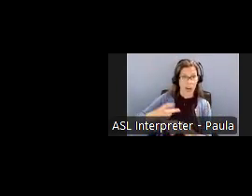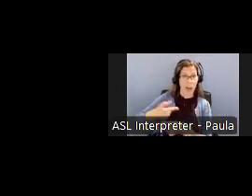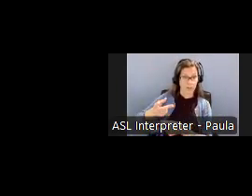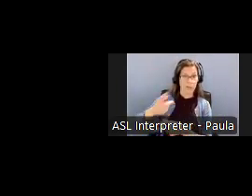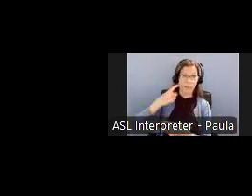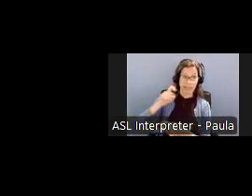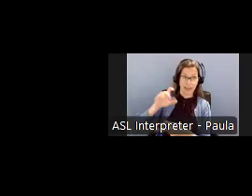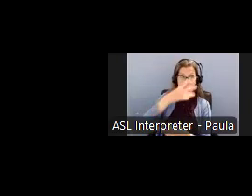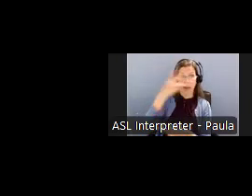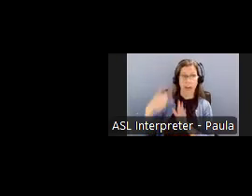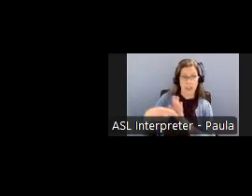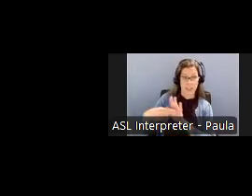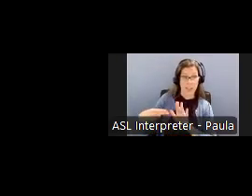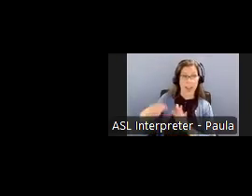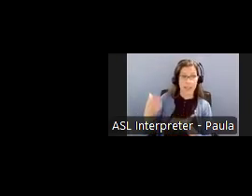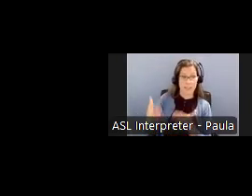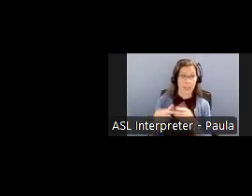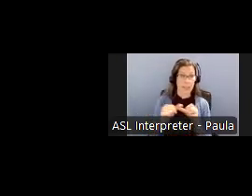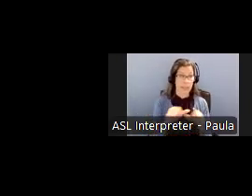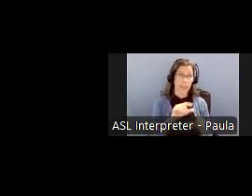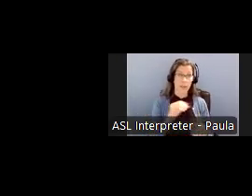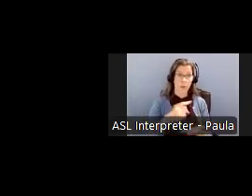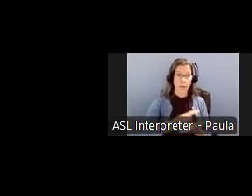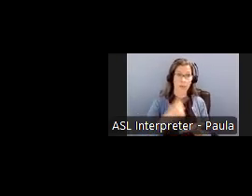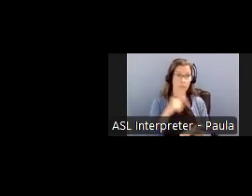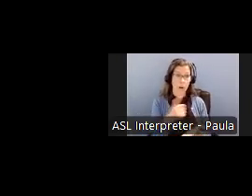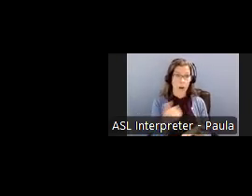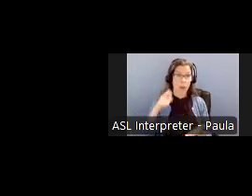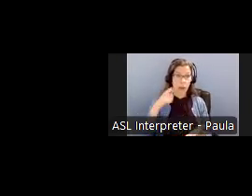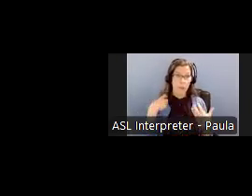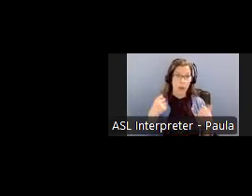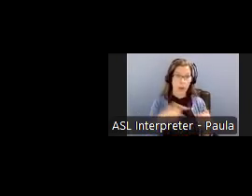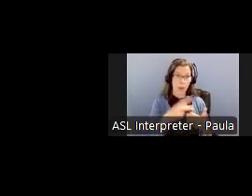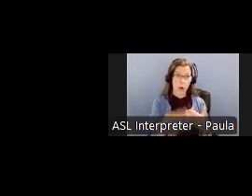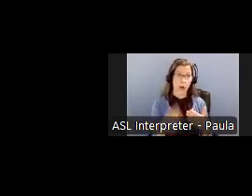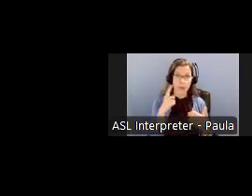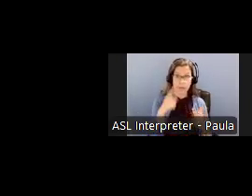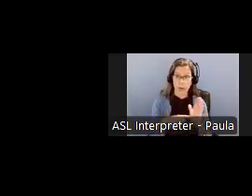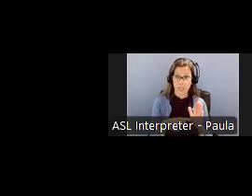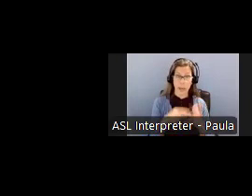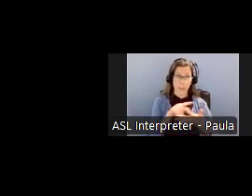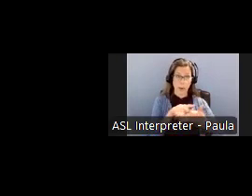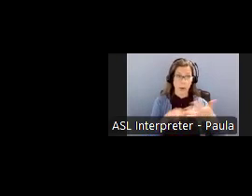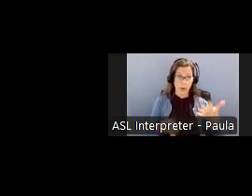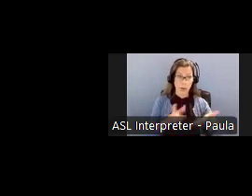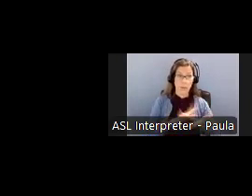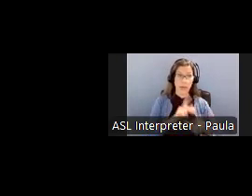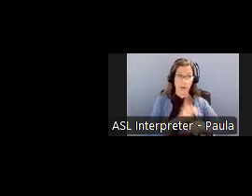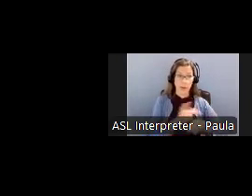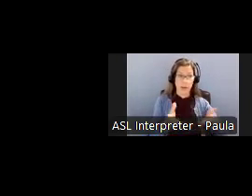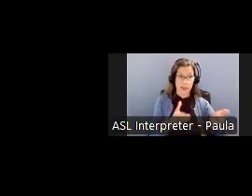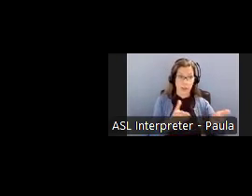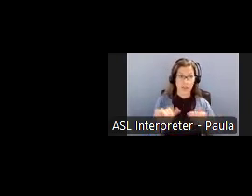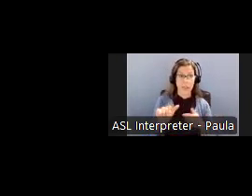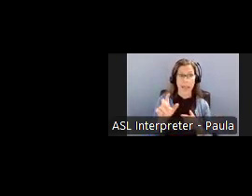immigration status may continue to qualify for other Apple Health programs, such as medical care services,